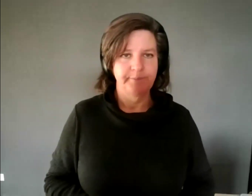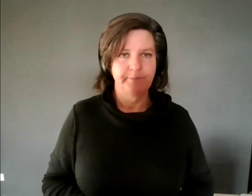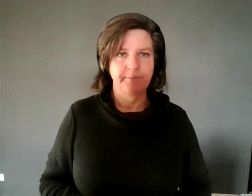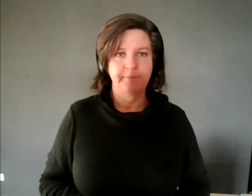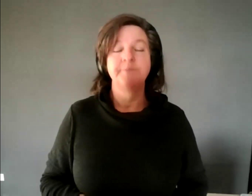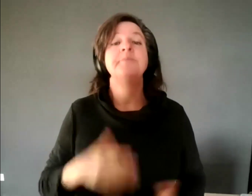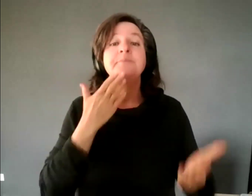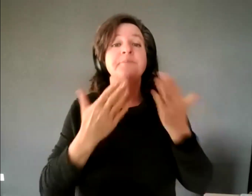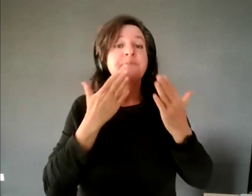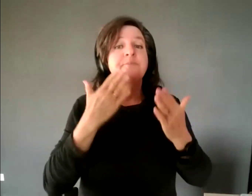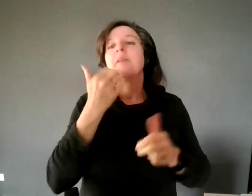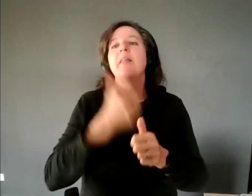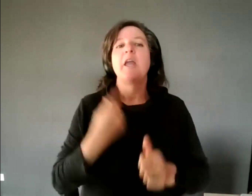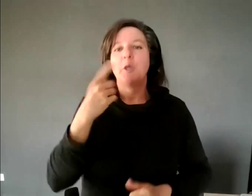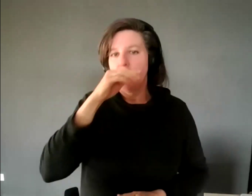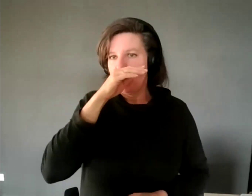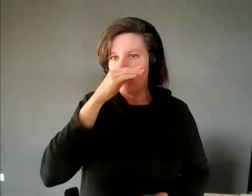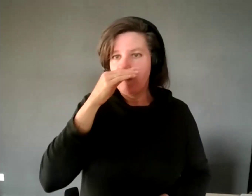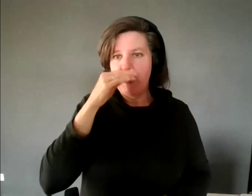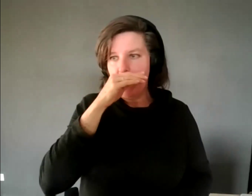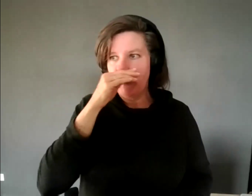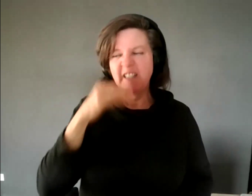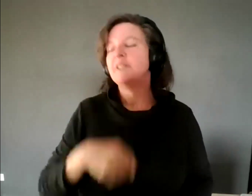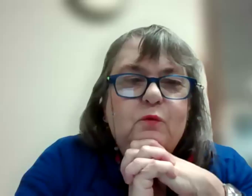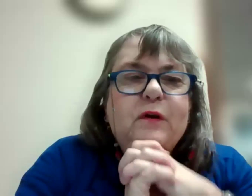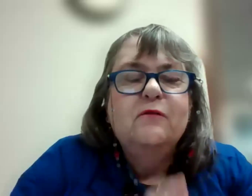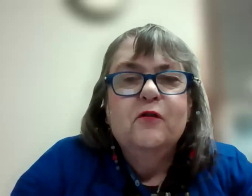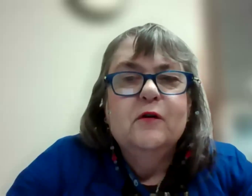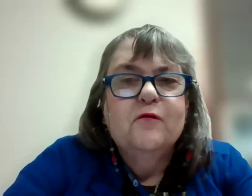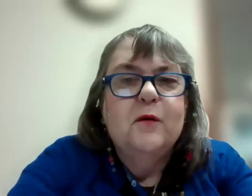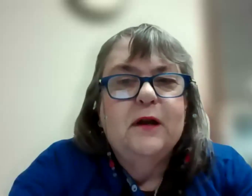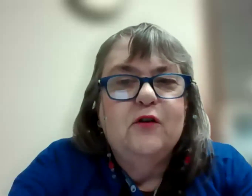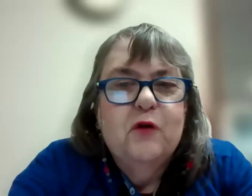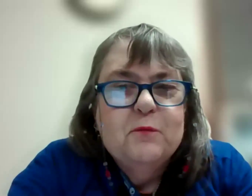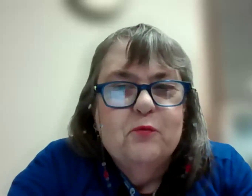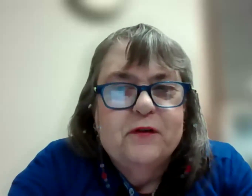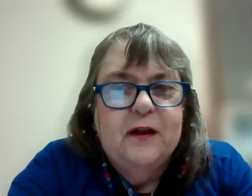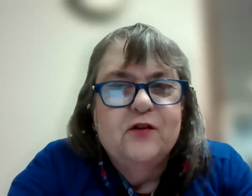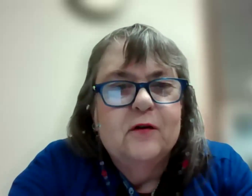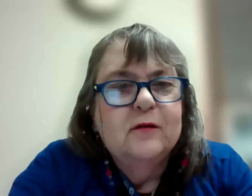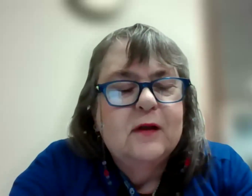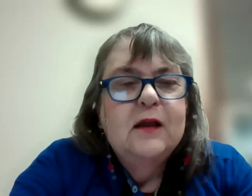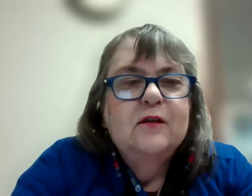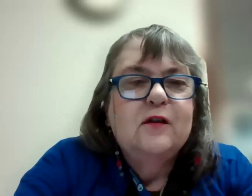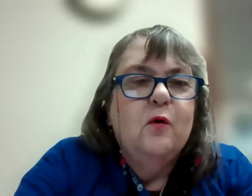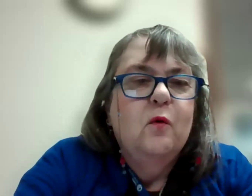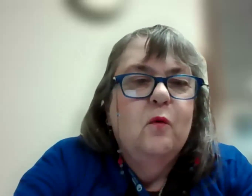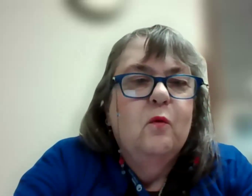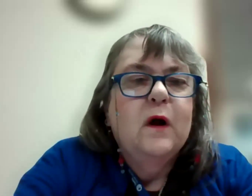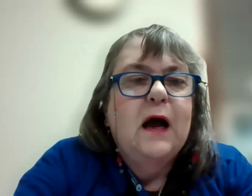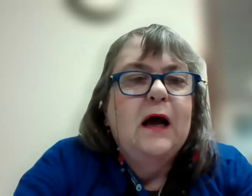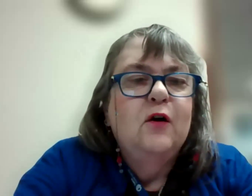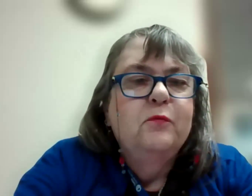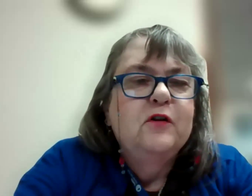Thank you, everyone, for joining today. We have heard from incredible presenters,